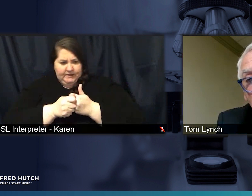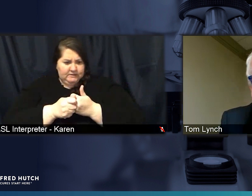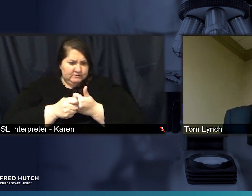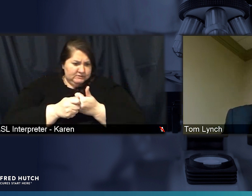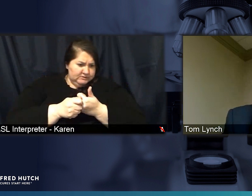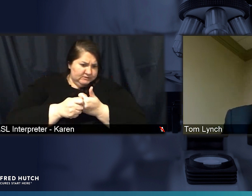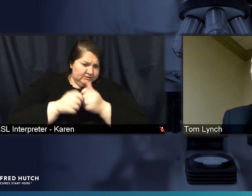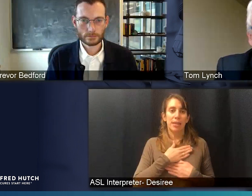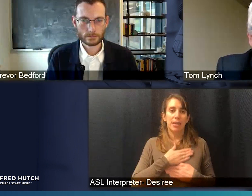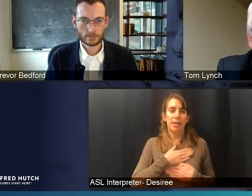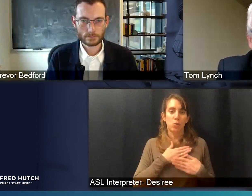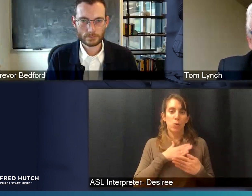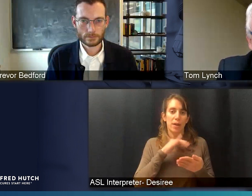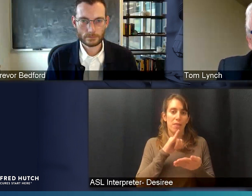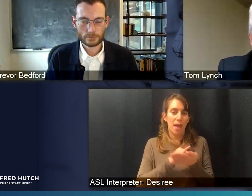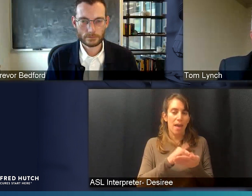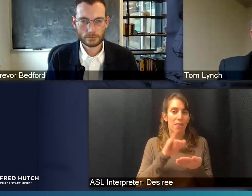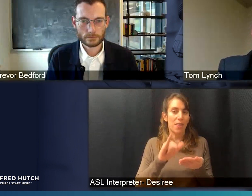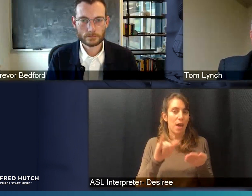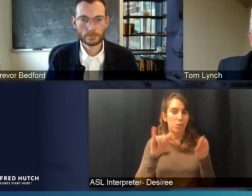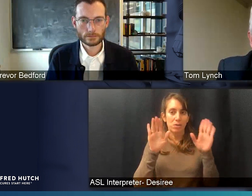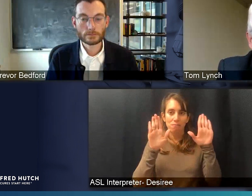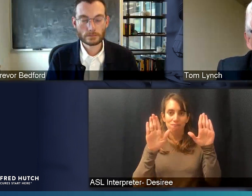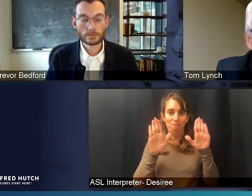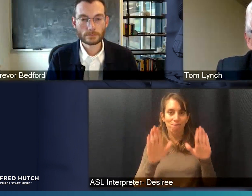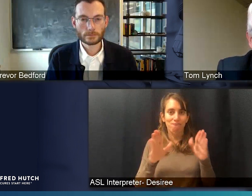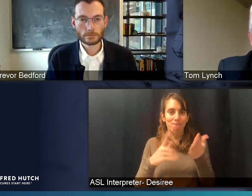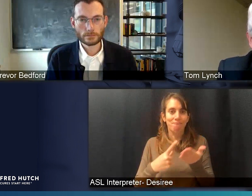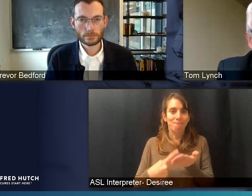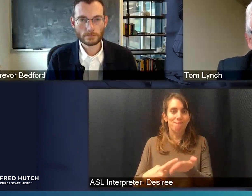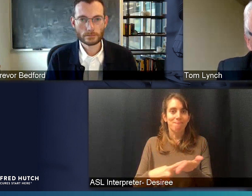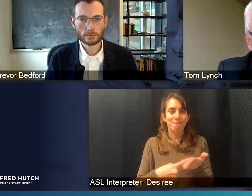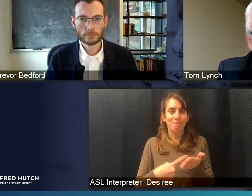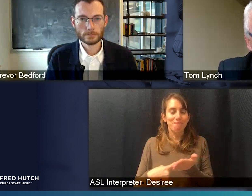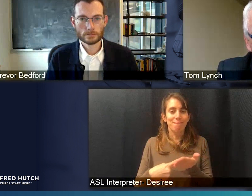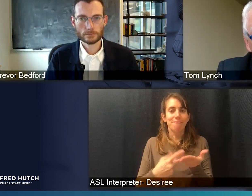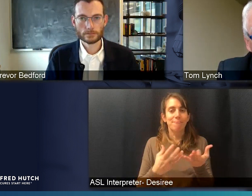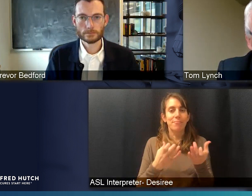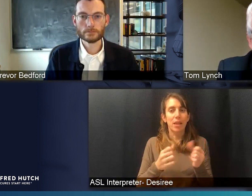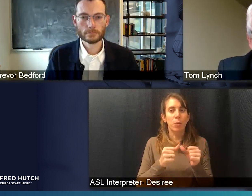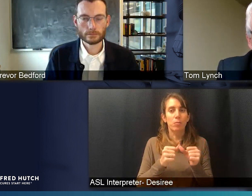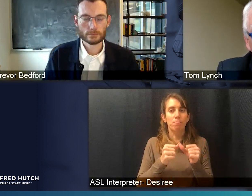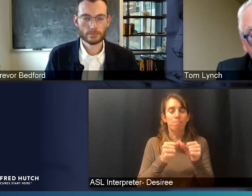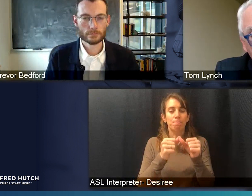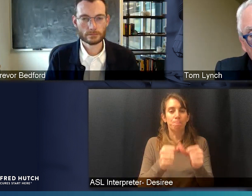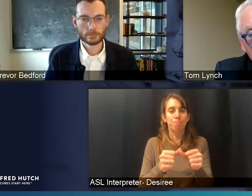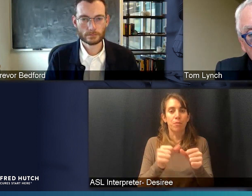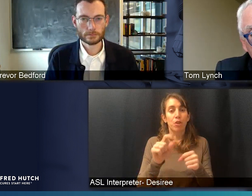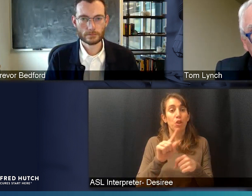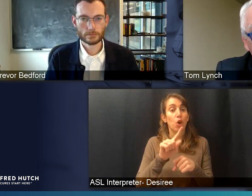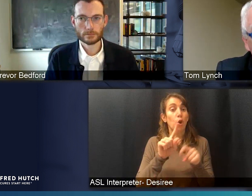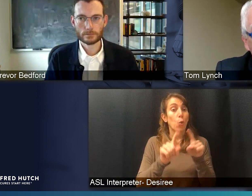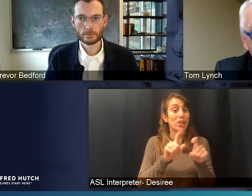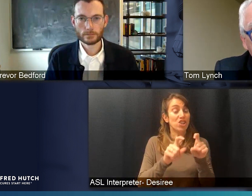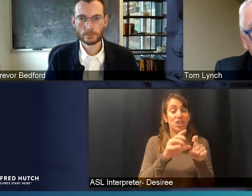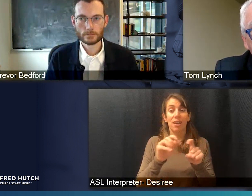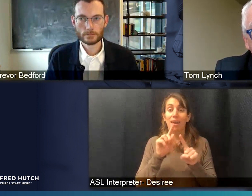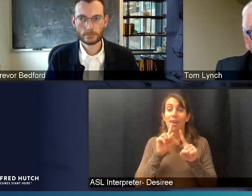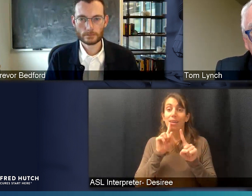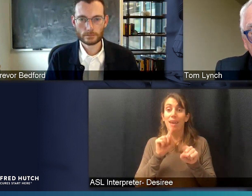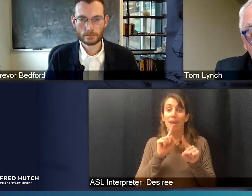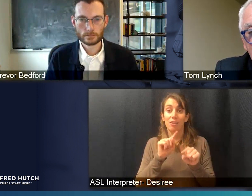particularly SARS-CoV-2. So I want to move right to, as you could imagine, the Q&A line is loading with questions regarding